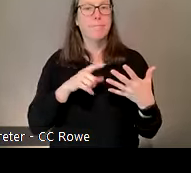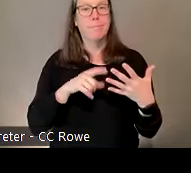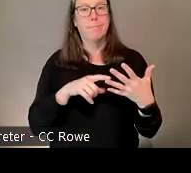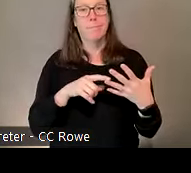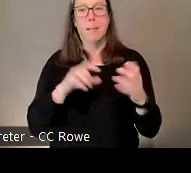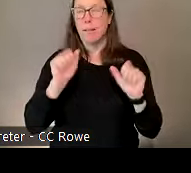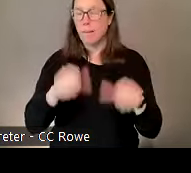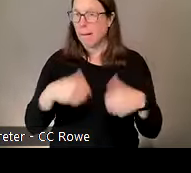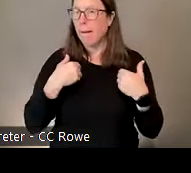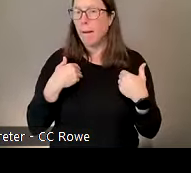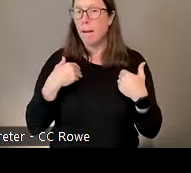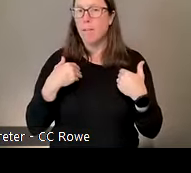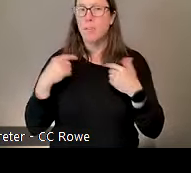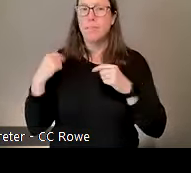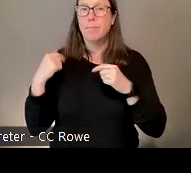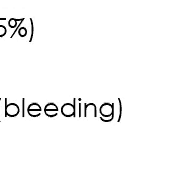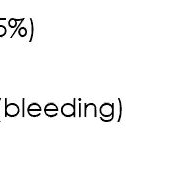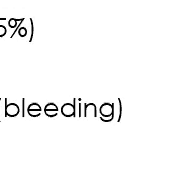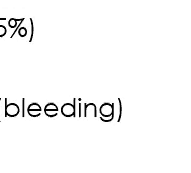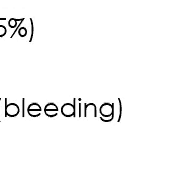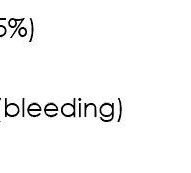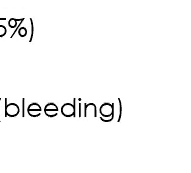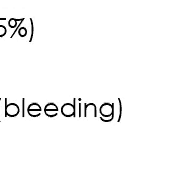and genetic brain malformations